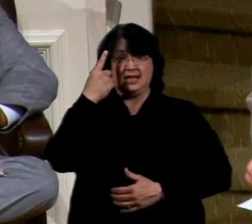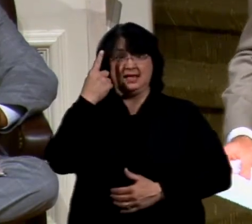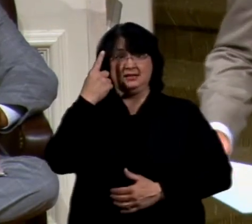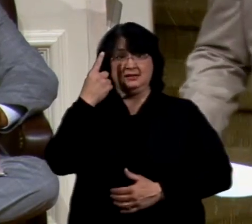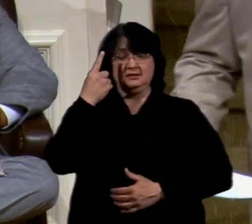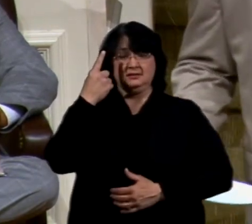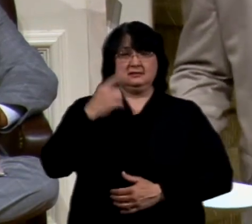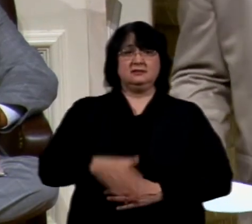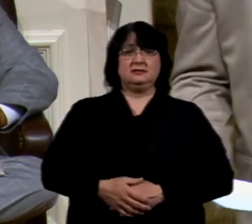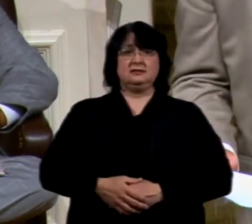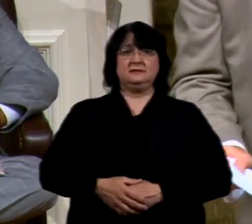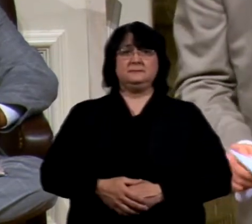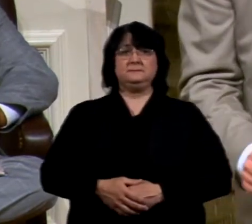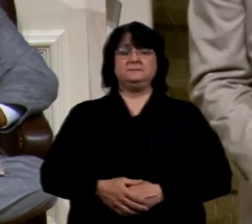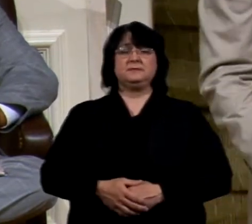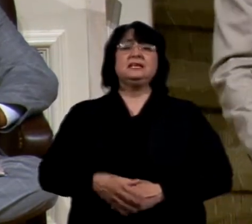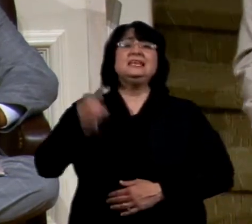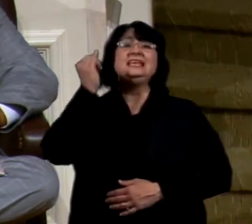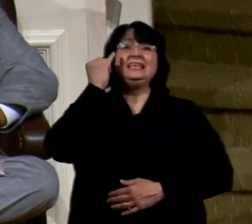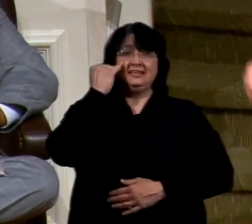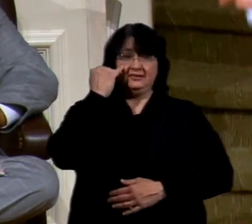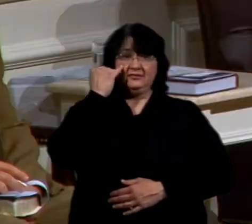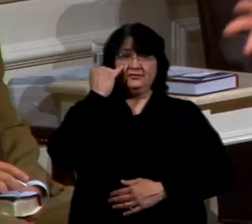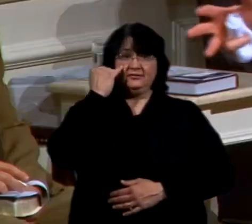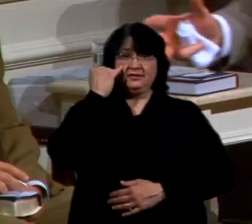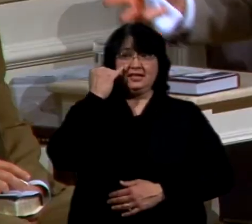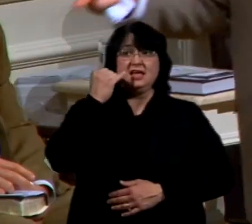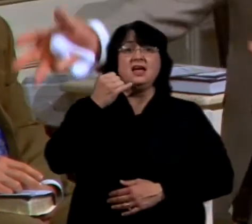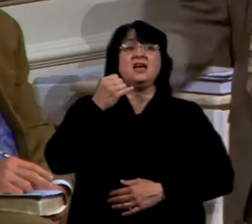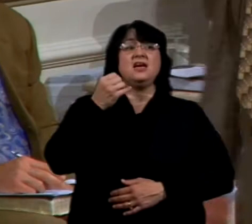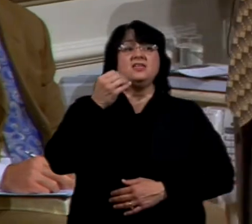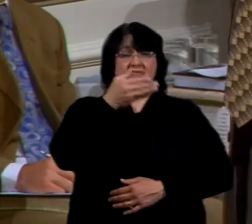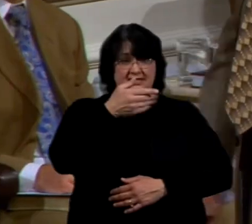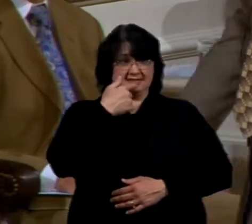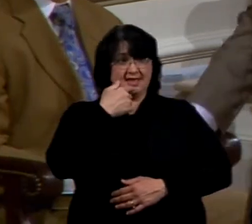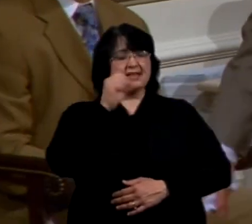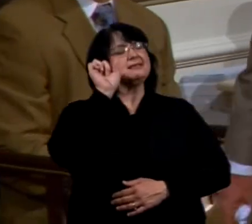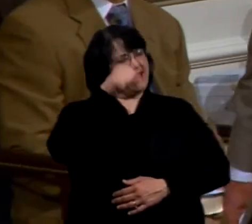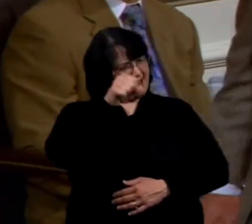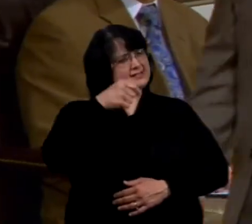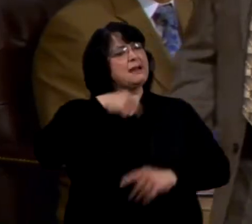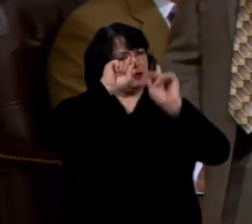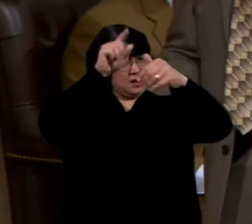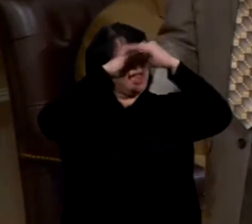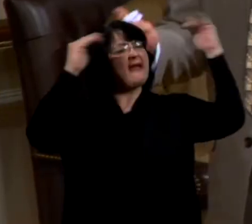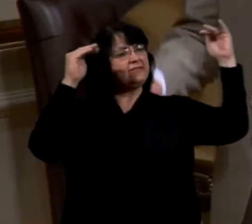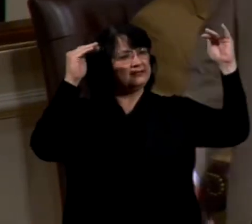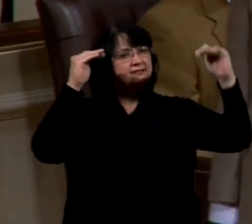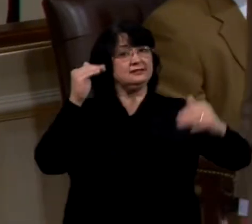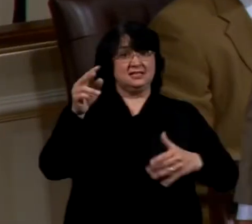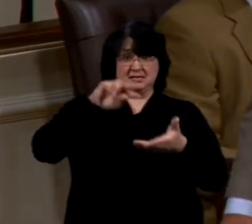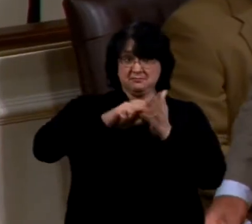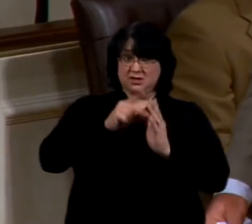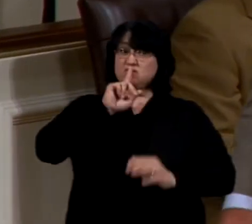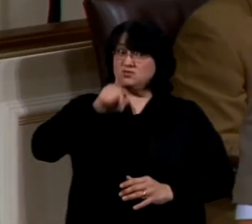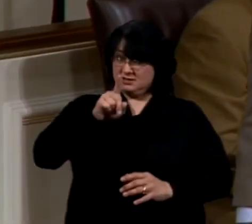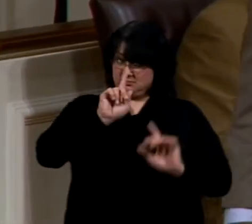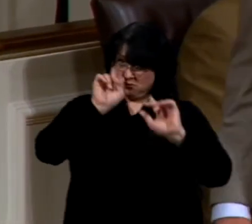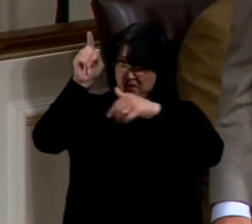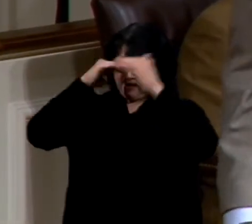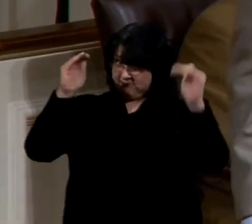not going, you know, if they say, yes, I'm going to heaven, does that mean they're going to